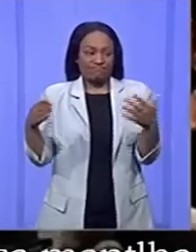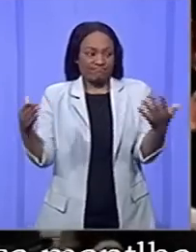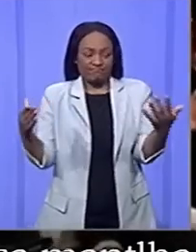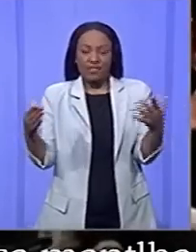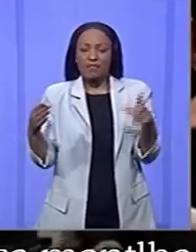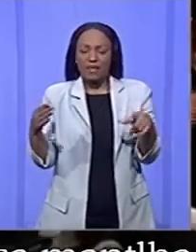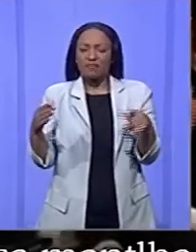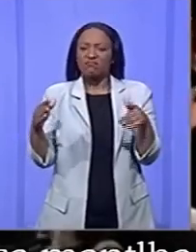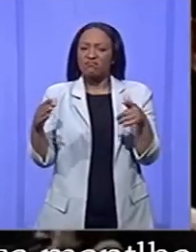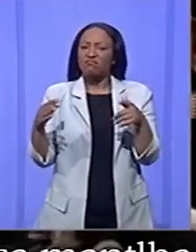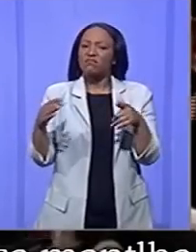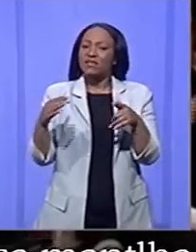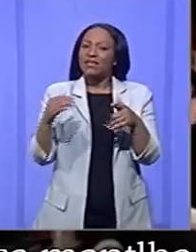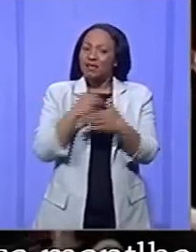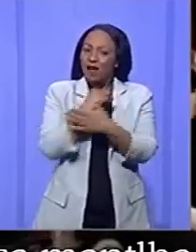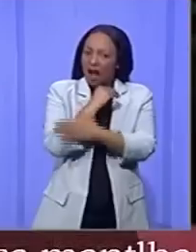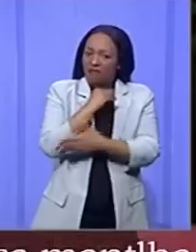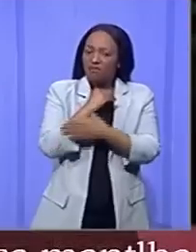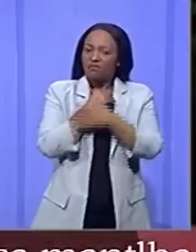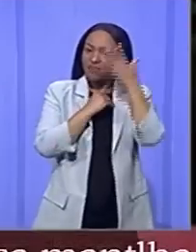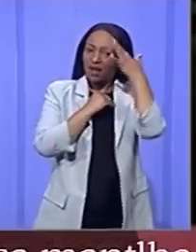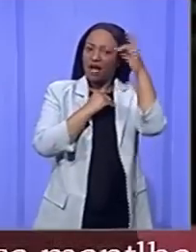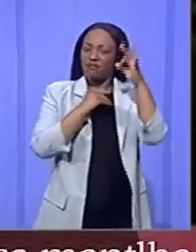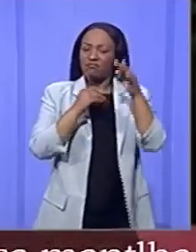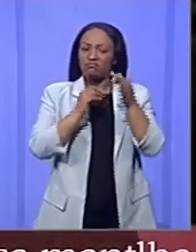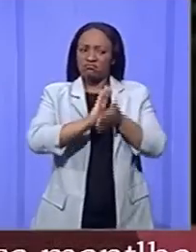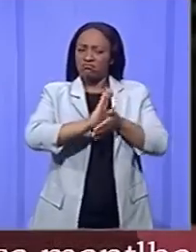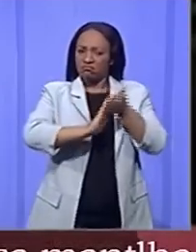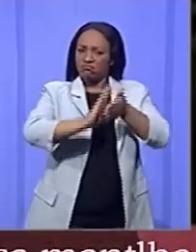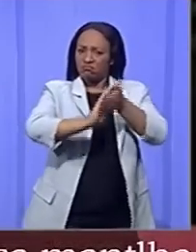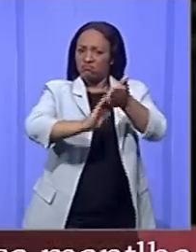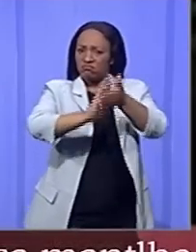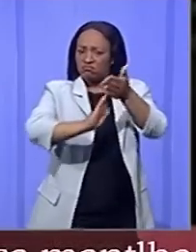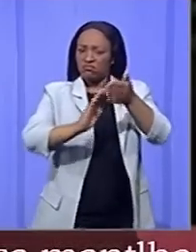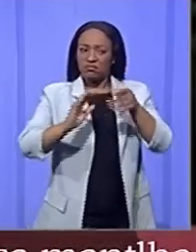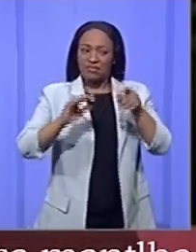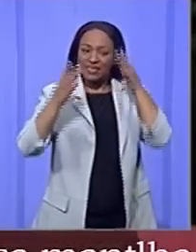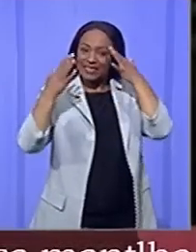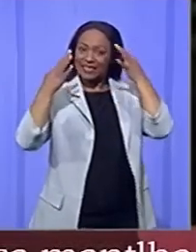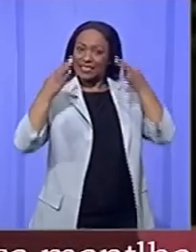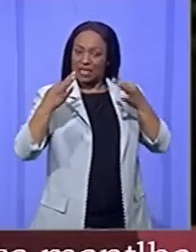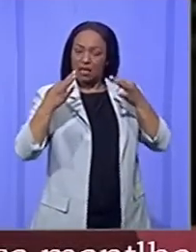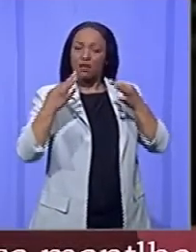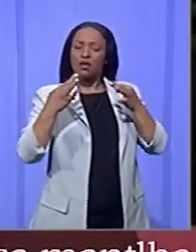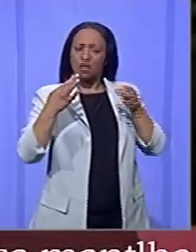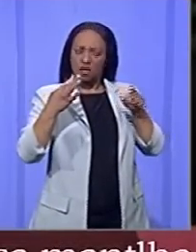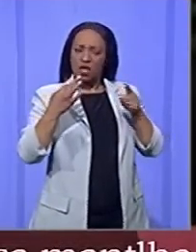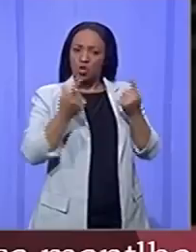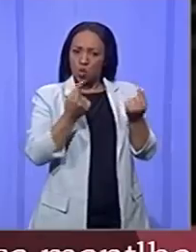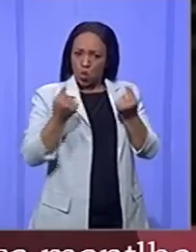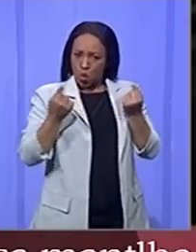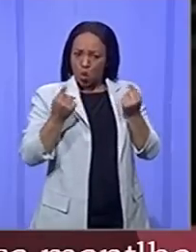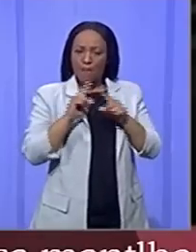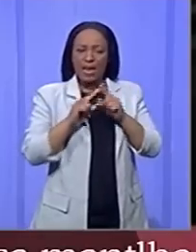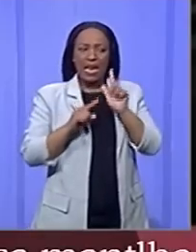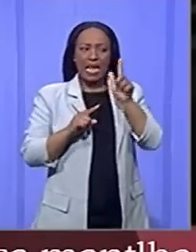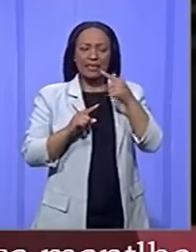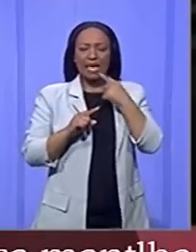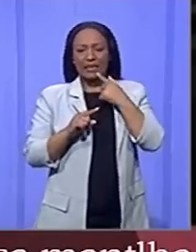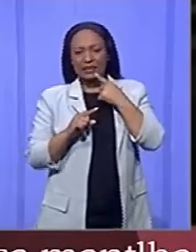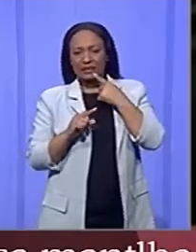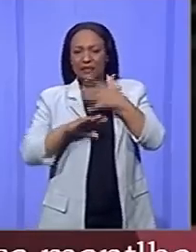o nepahetseng ba netefatse hore ha o bue diqeto ha ba sa kgone ho di kenya tshebetsong a ba kgutlele hape